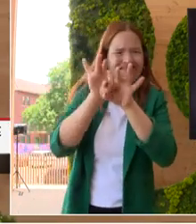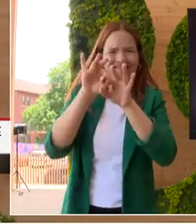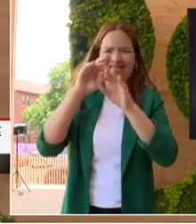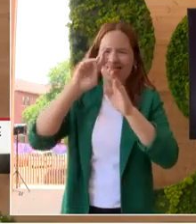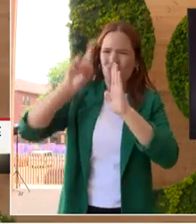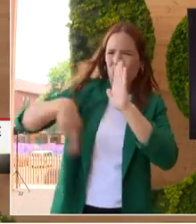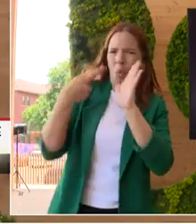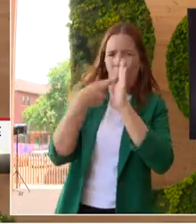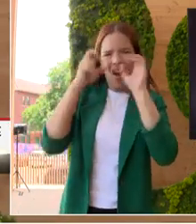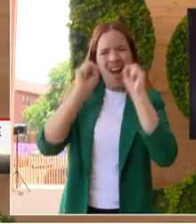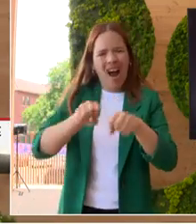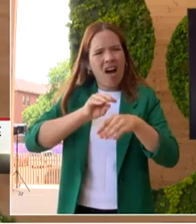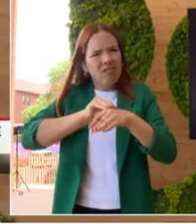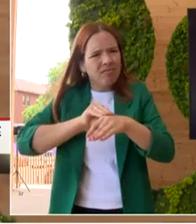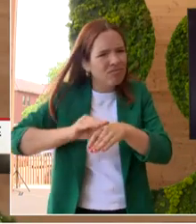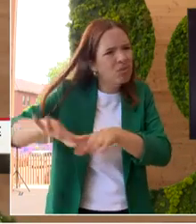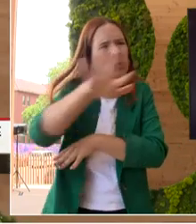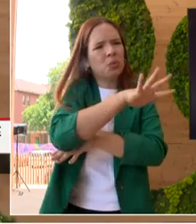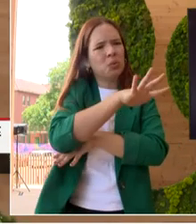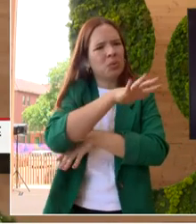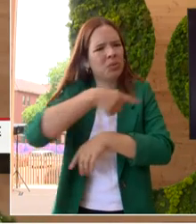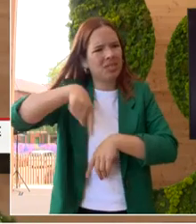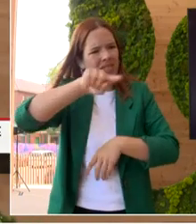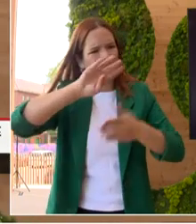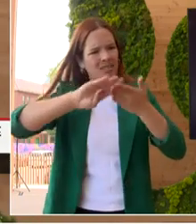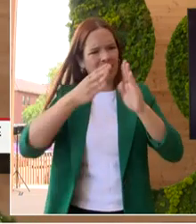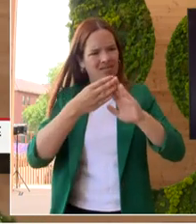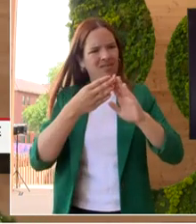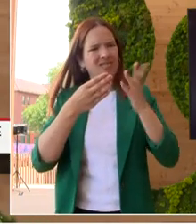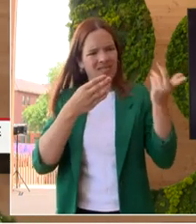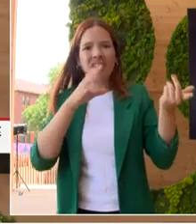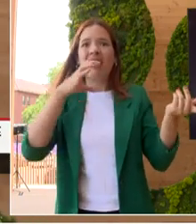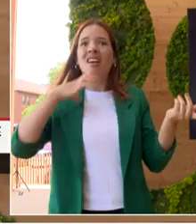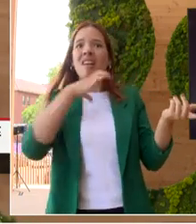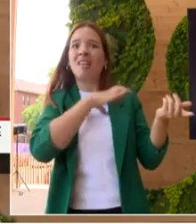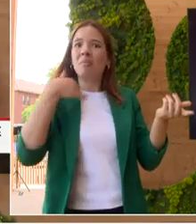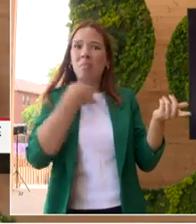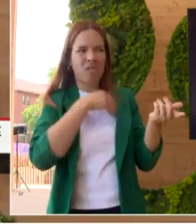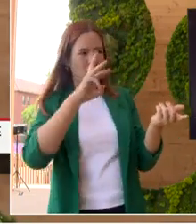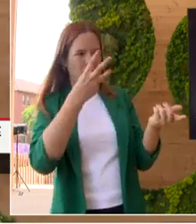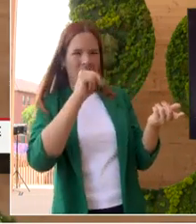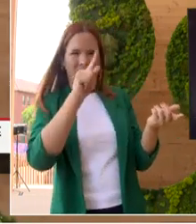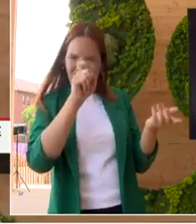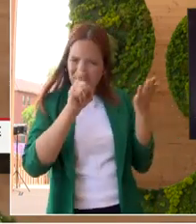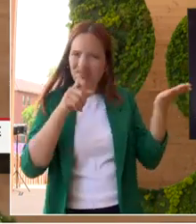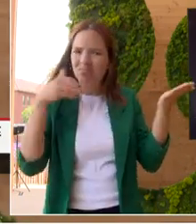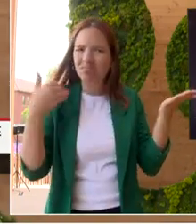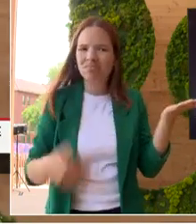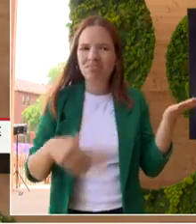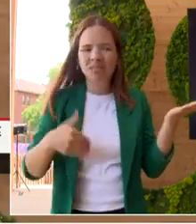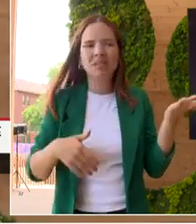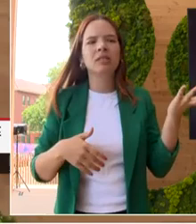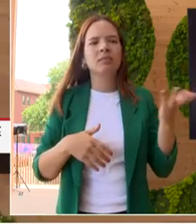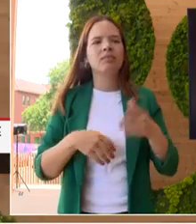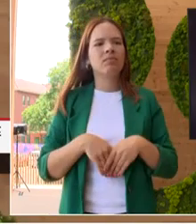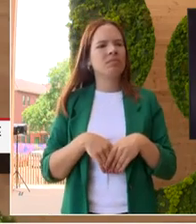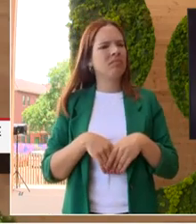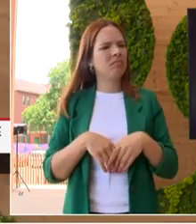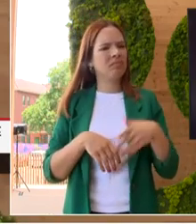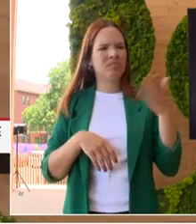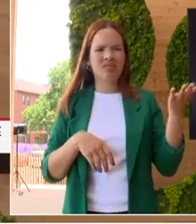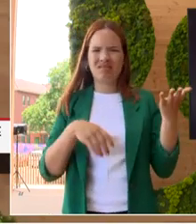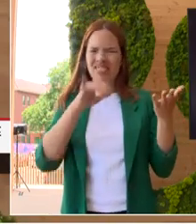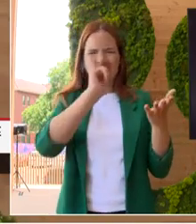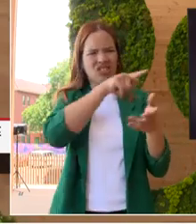should play in Congress Heights. Our first phase was participating in the development of the residences,